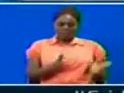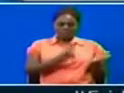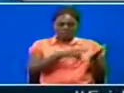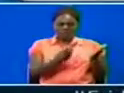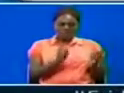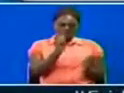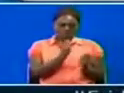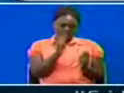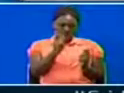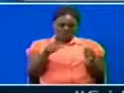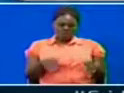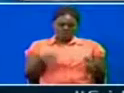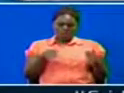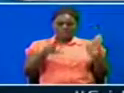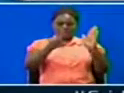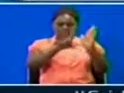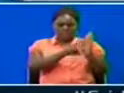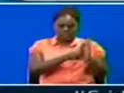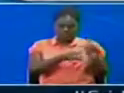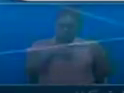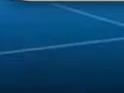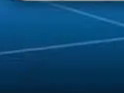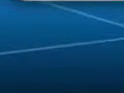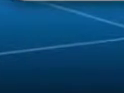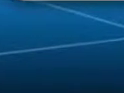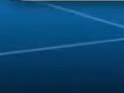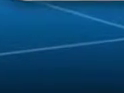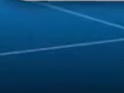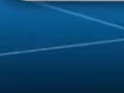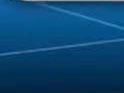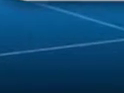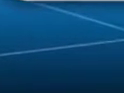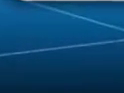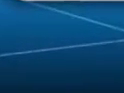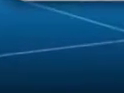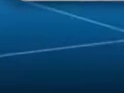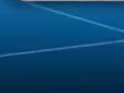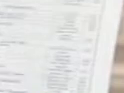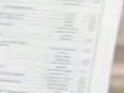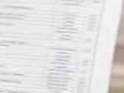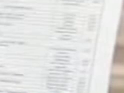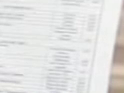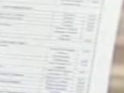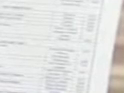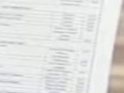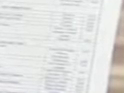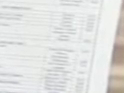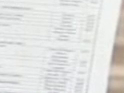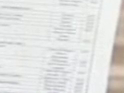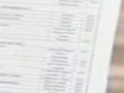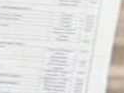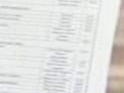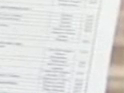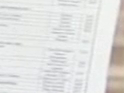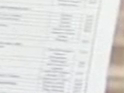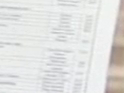but we have to wait for legal procedures to be followed. Obviously, we cannot say who the athlete is." Tuwei further told Reuters